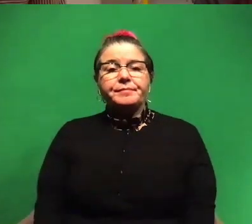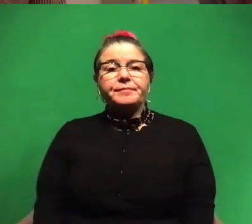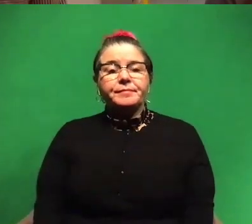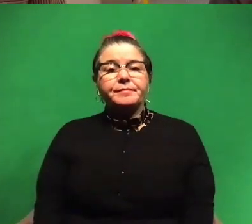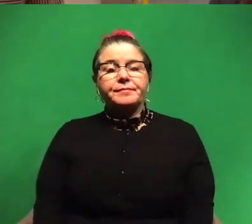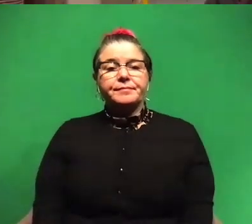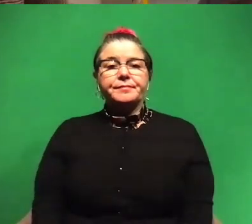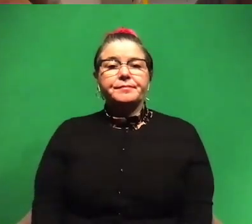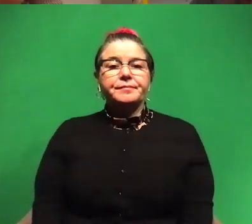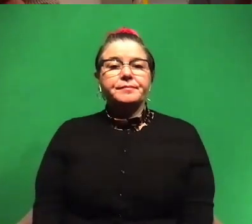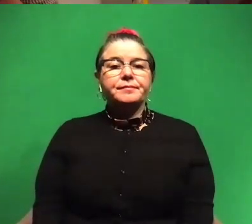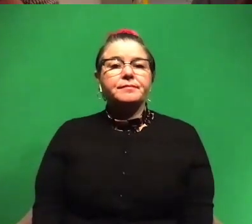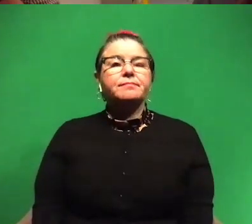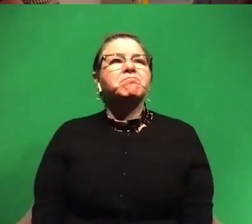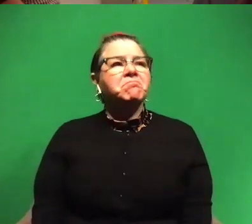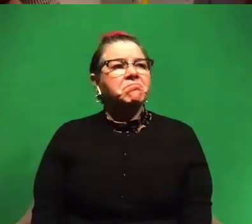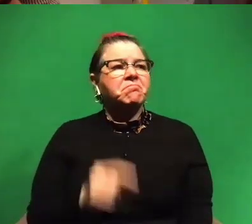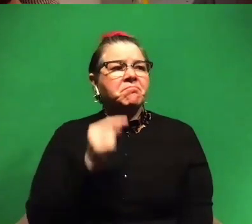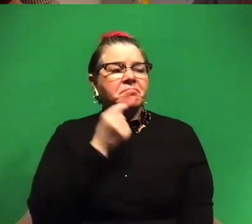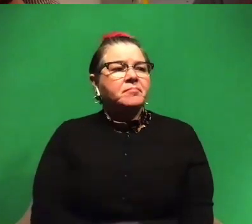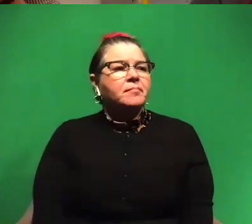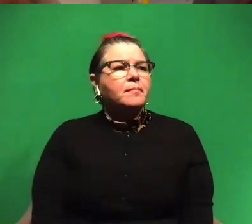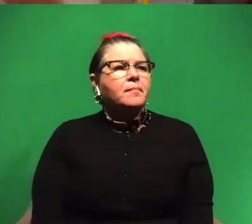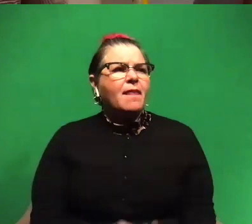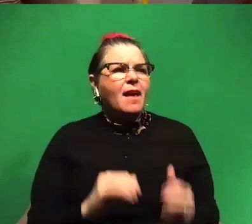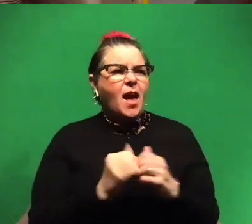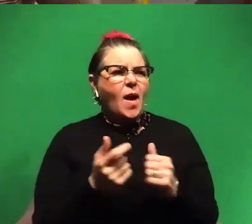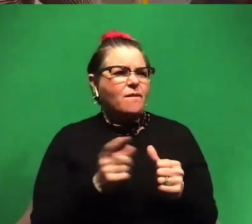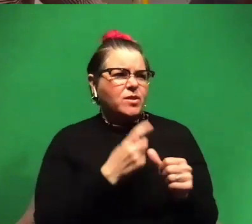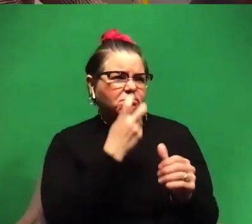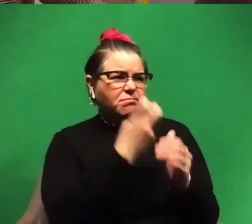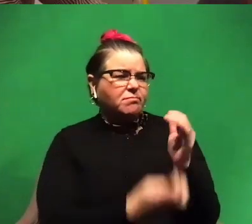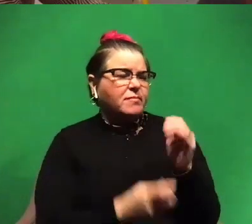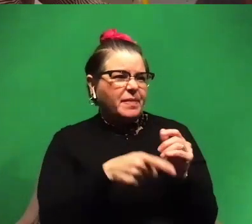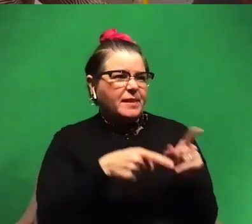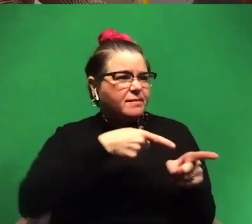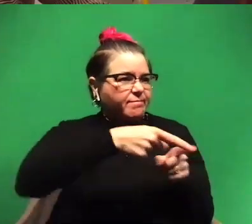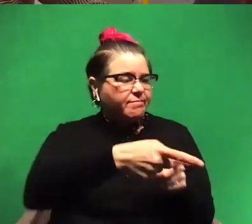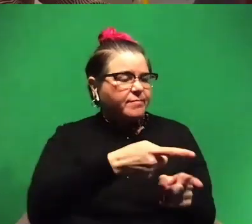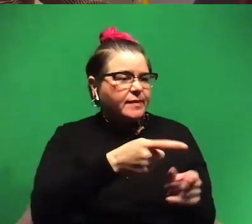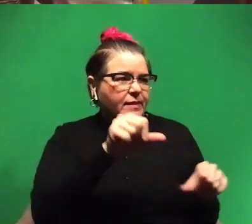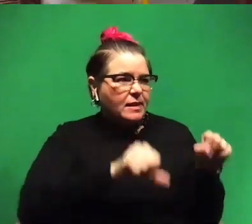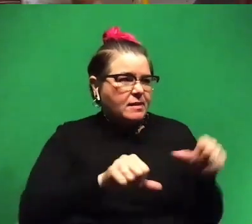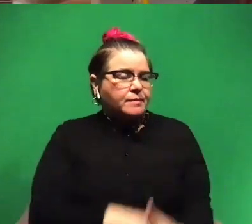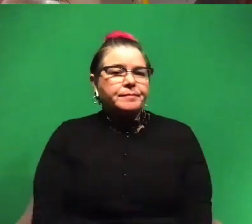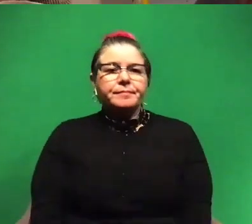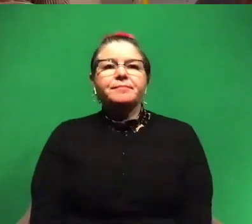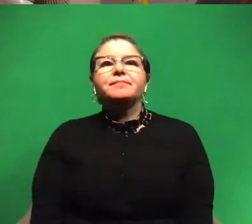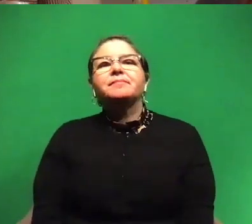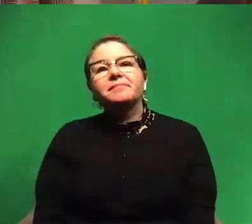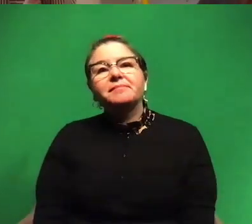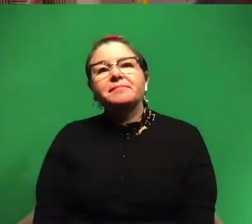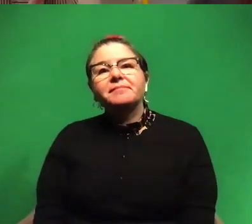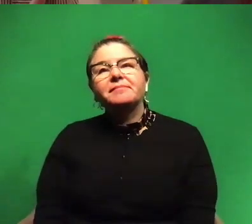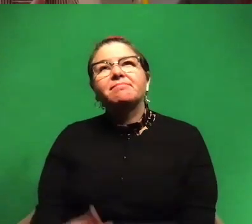water. Cool. So how did you first get interested in this area of science? Well,